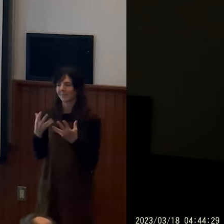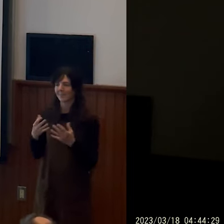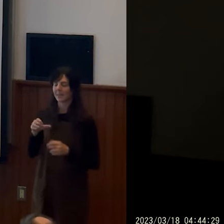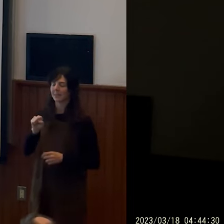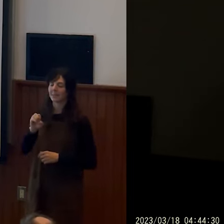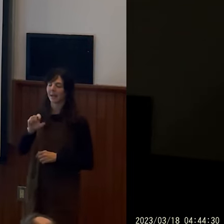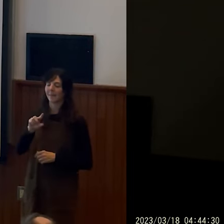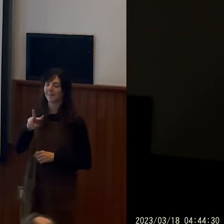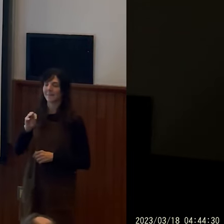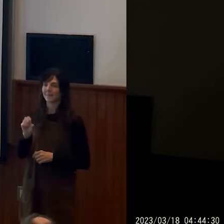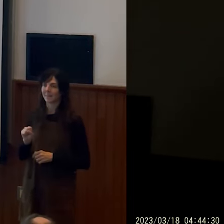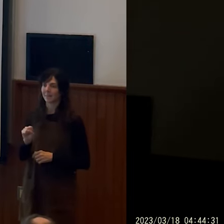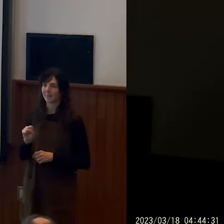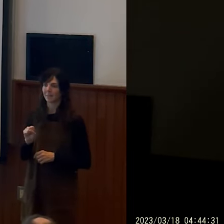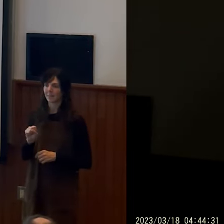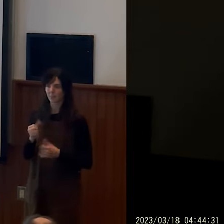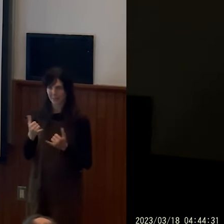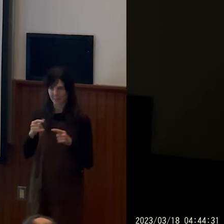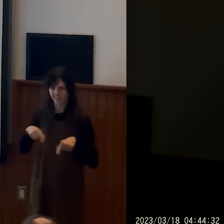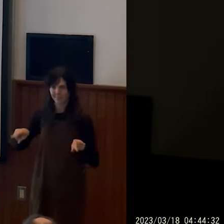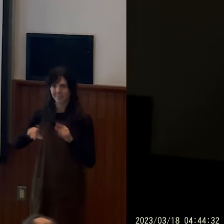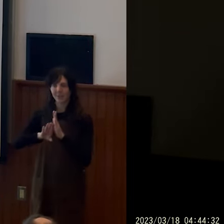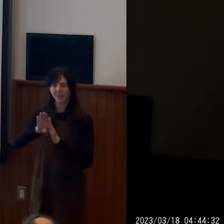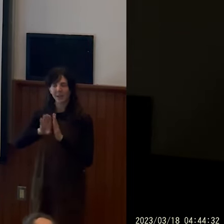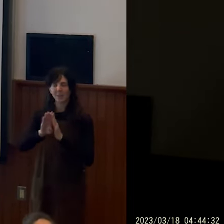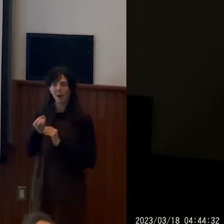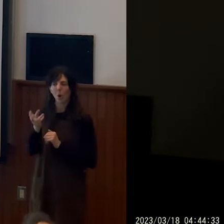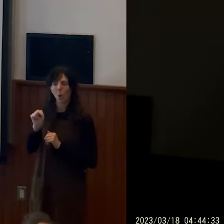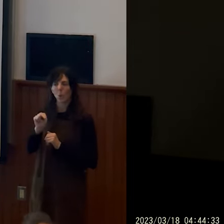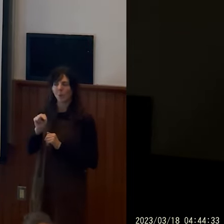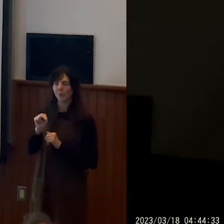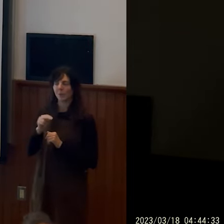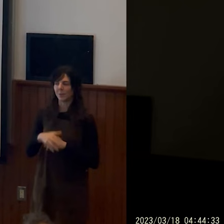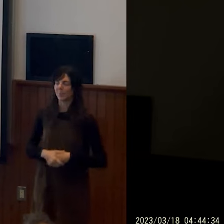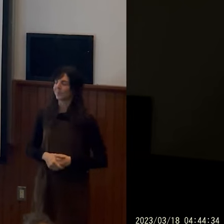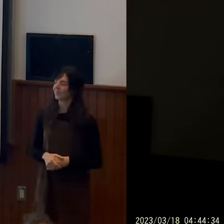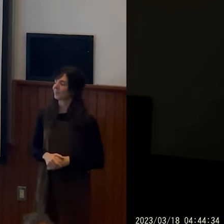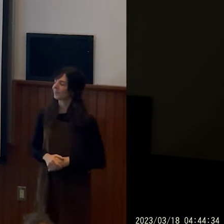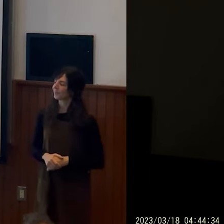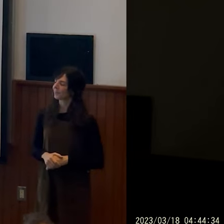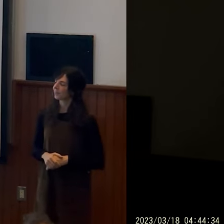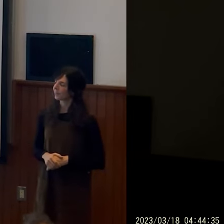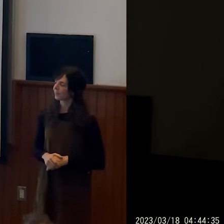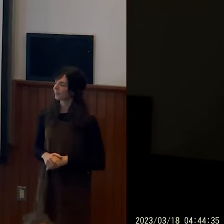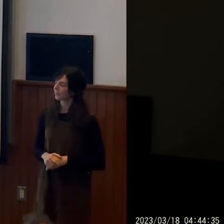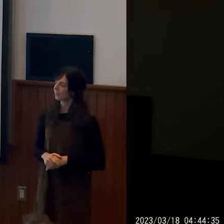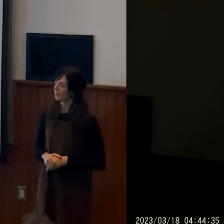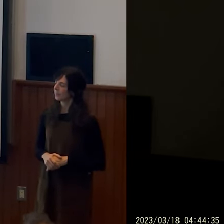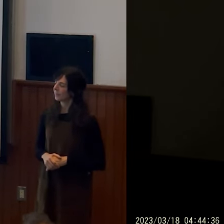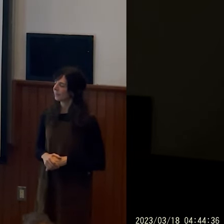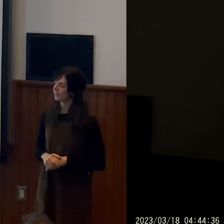and they. We are going through each transition,